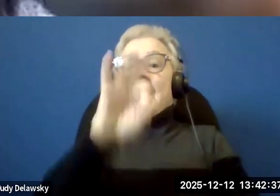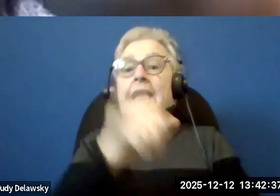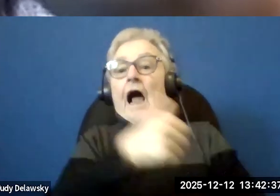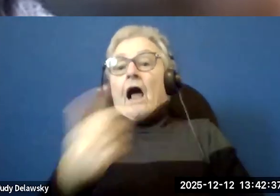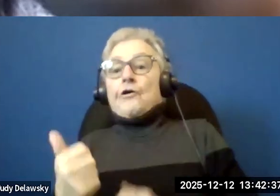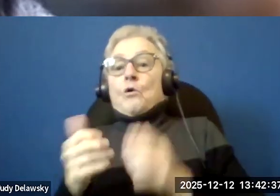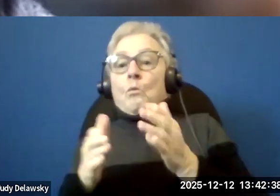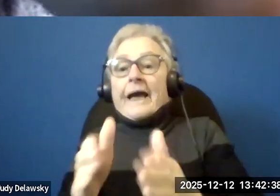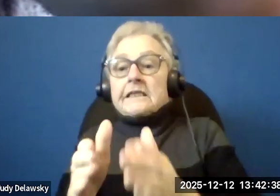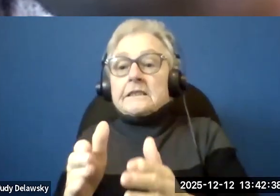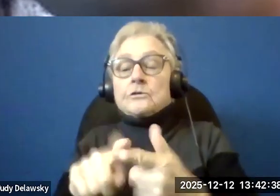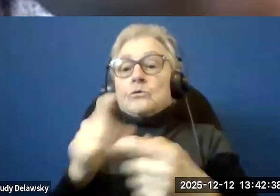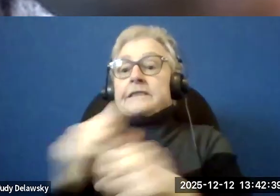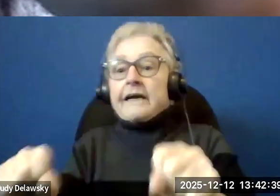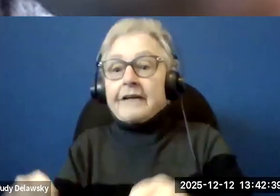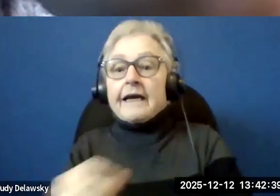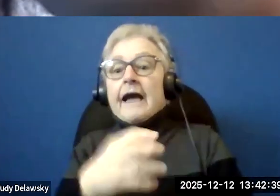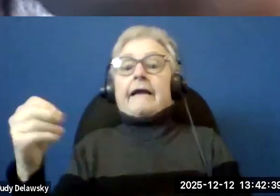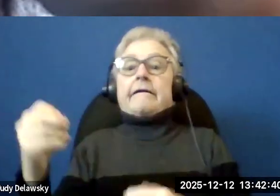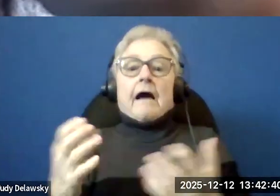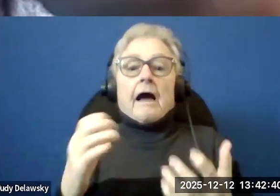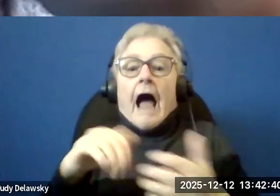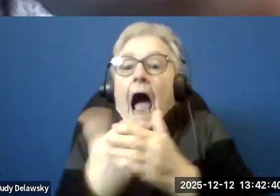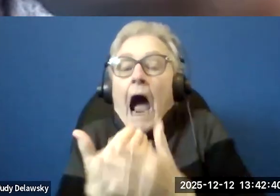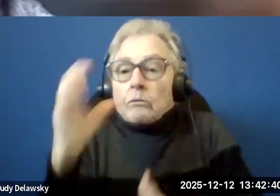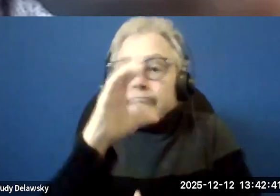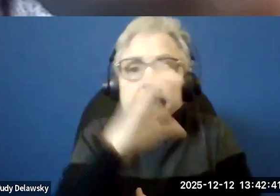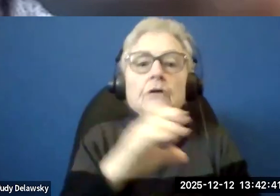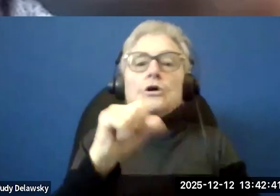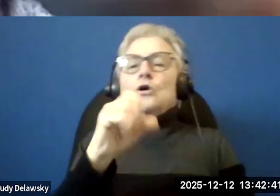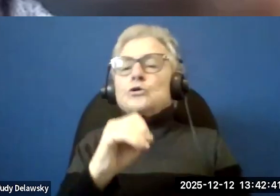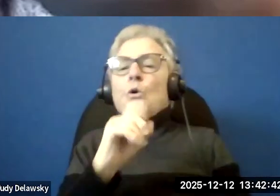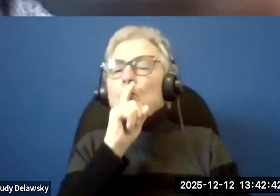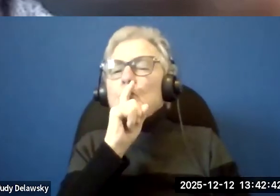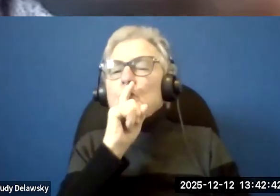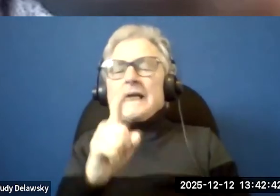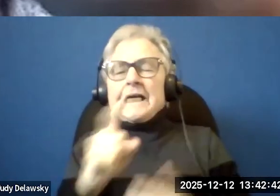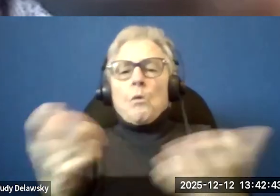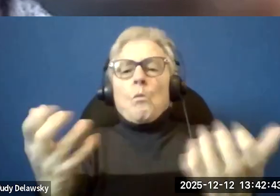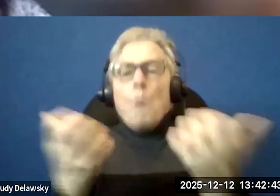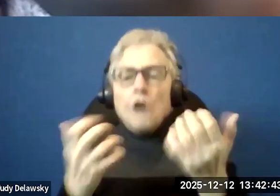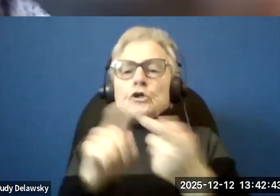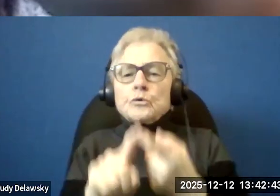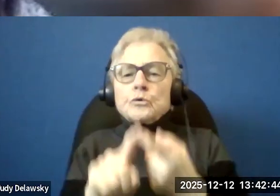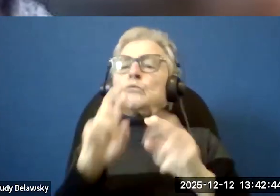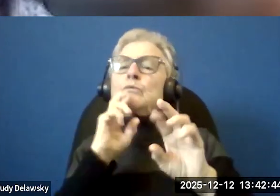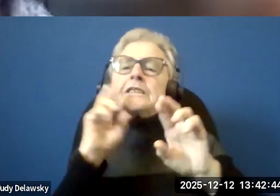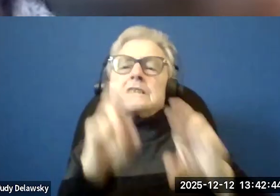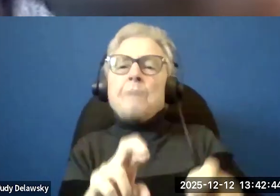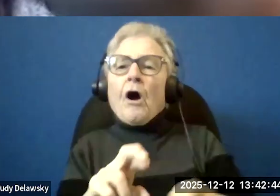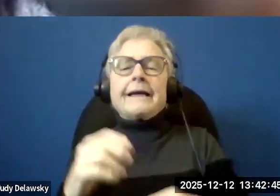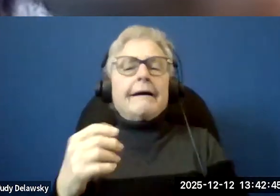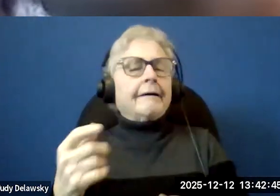and establish new partnerships. So they really just want to, respond to these